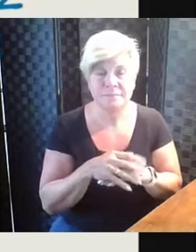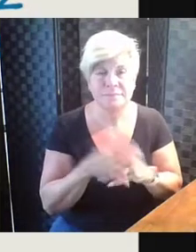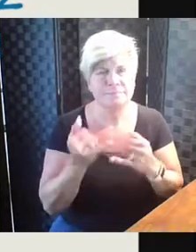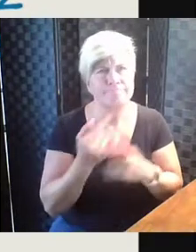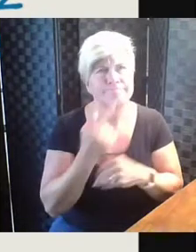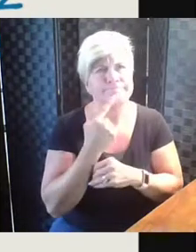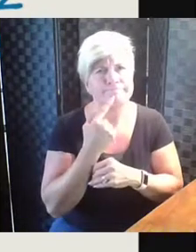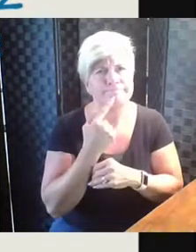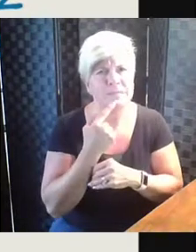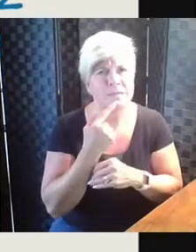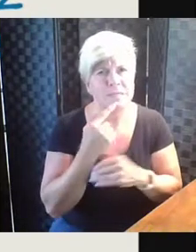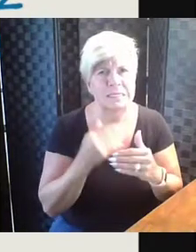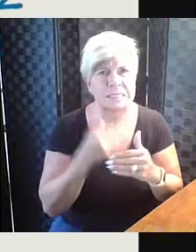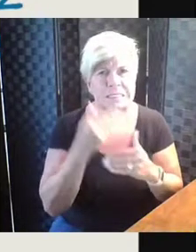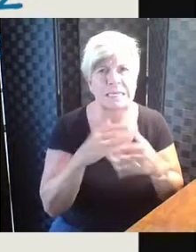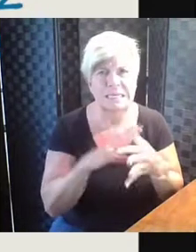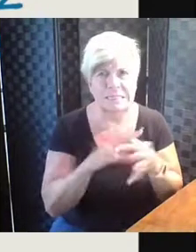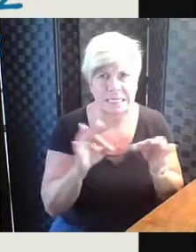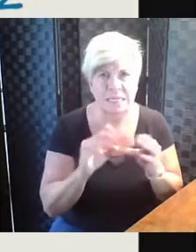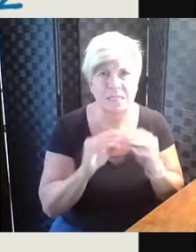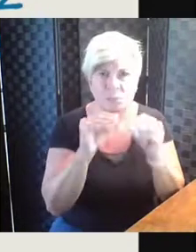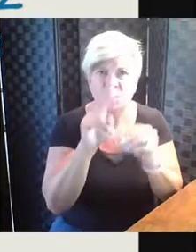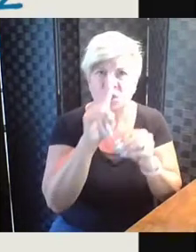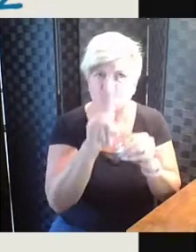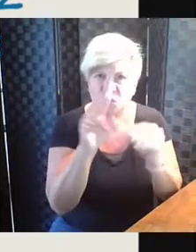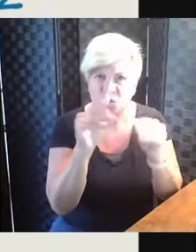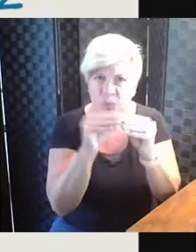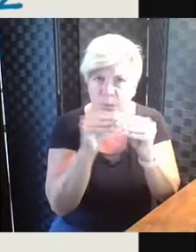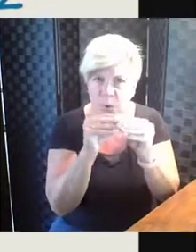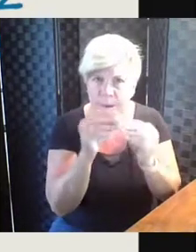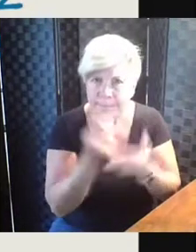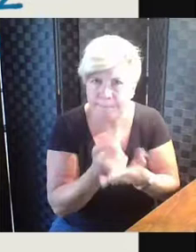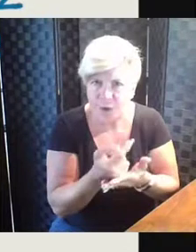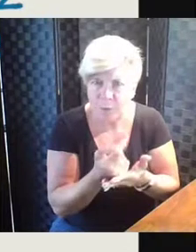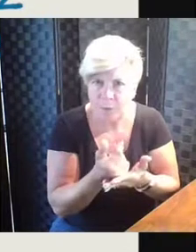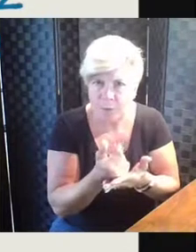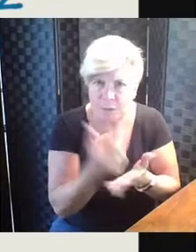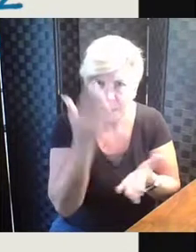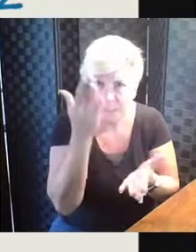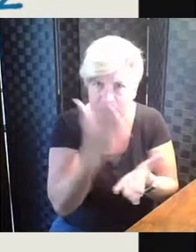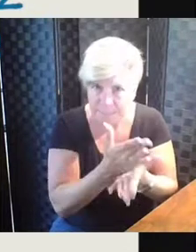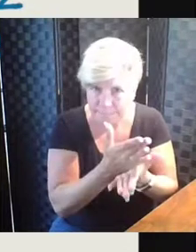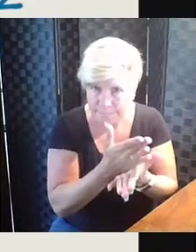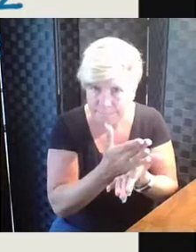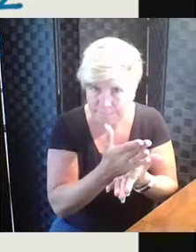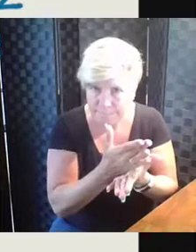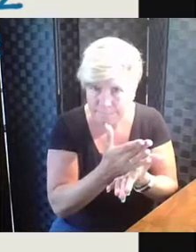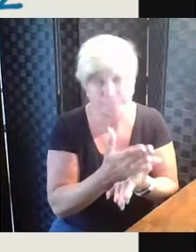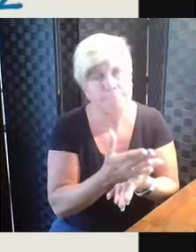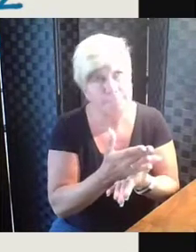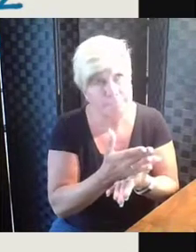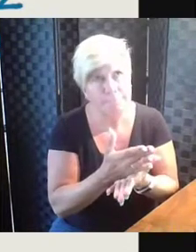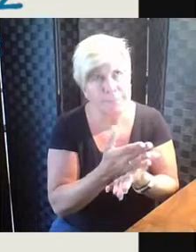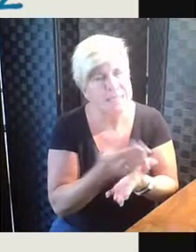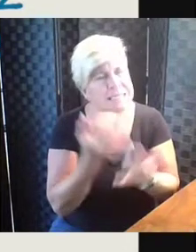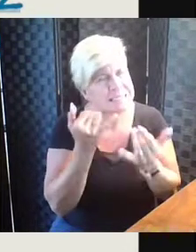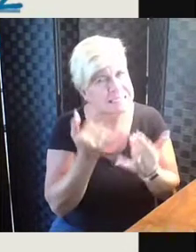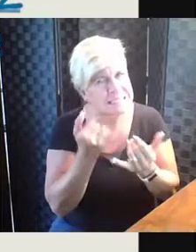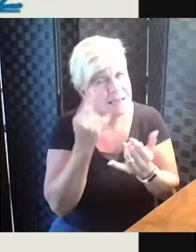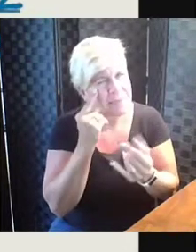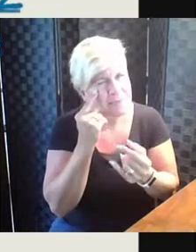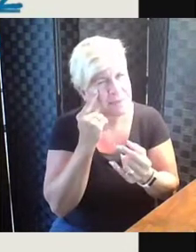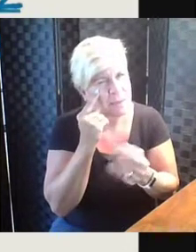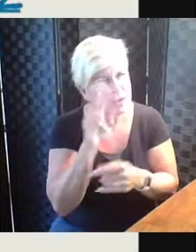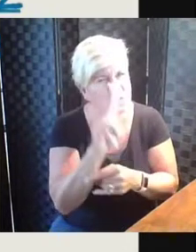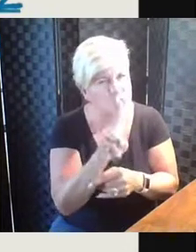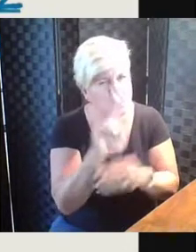Now, let's go to our next sentence. She puts in 2 more marbles. Stop. Okay, so now I need to think